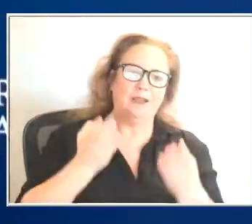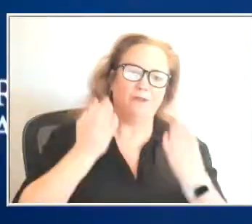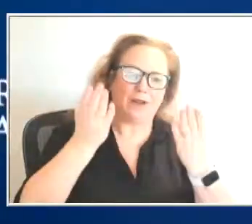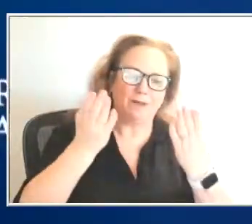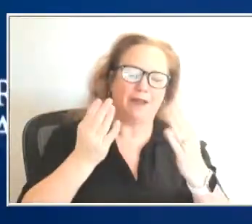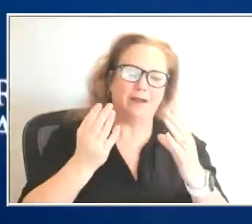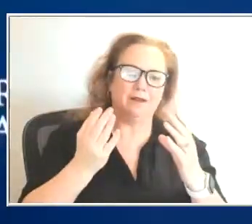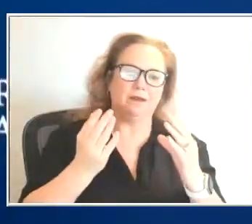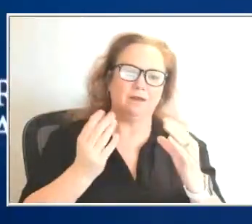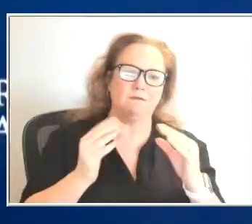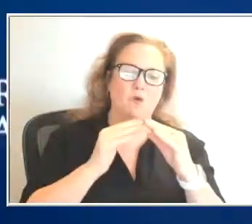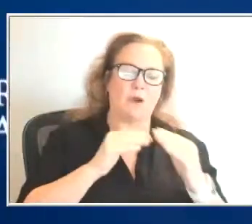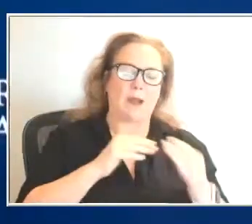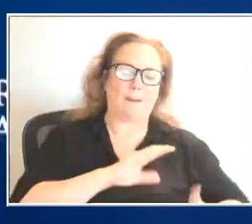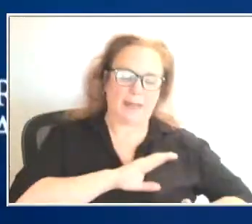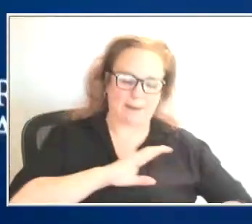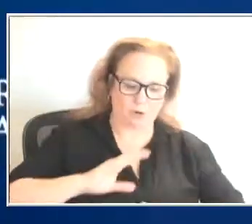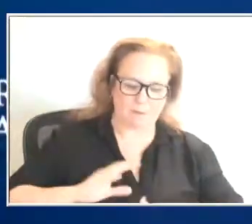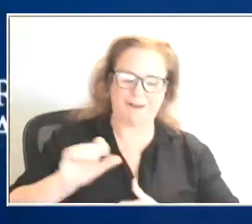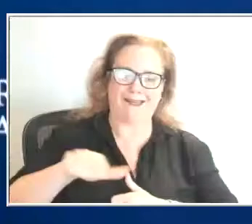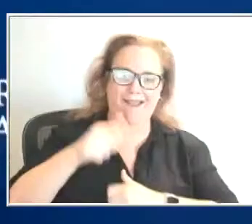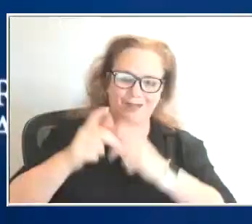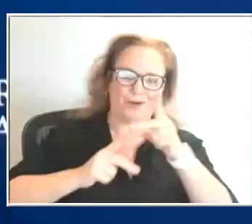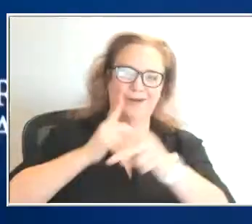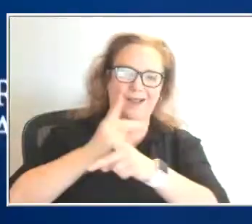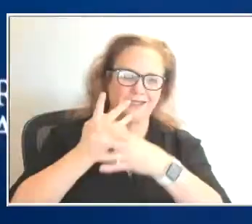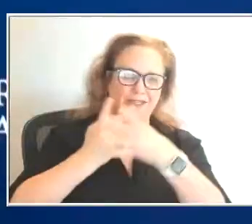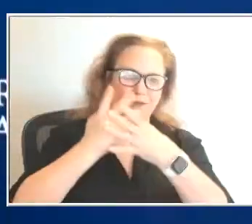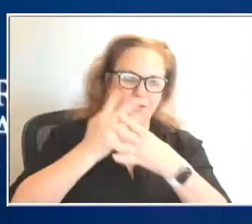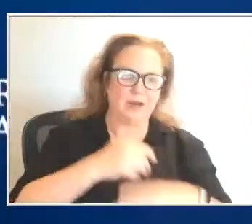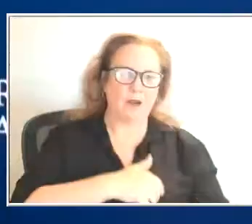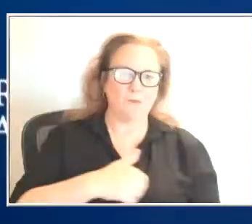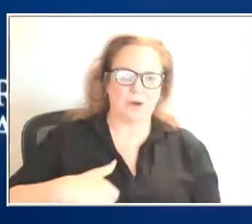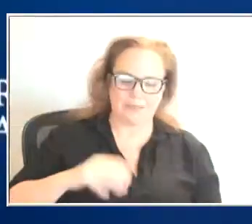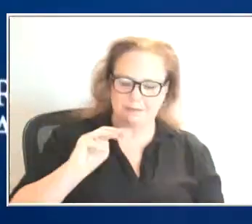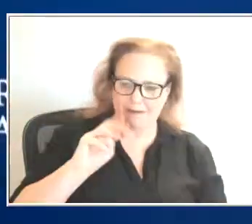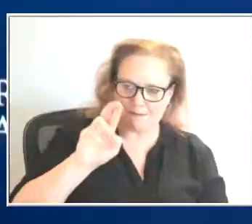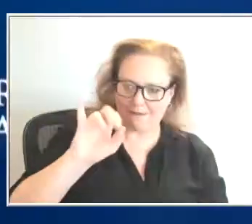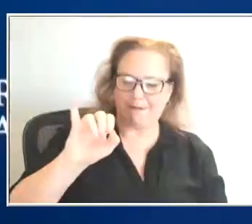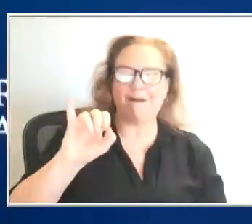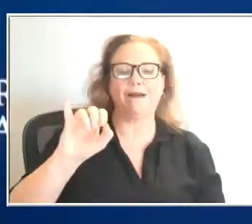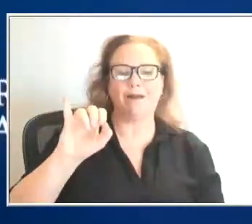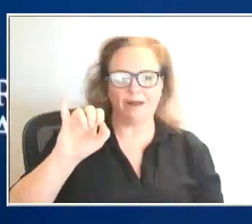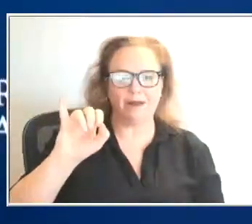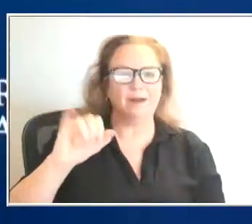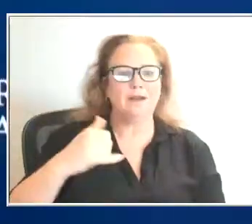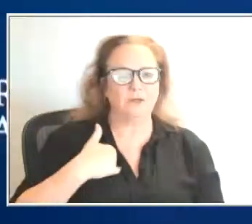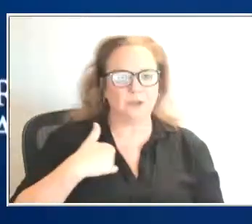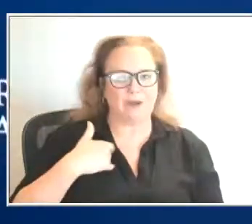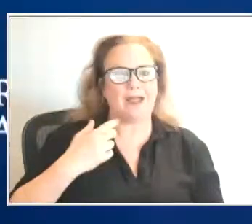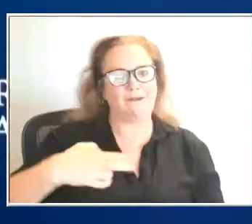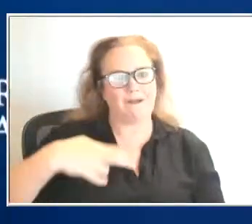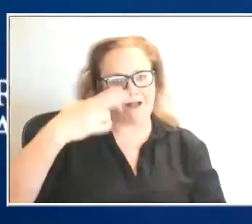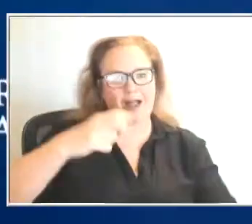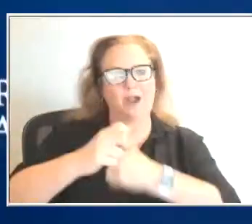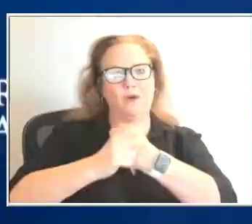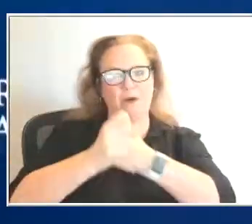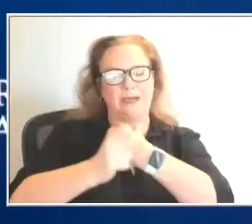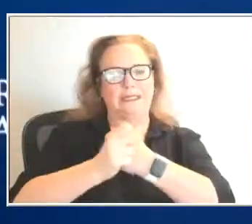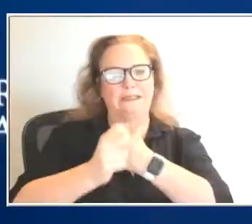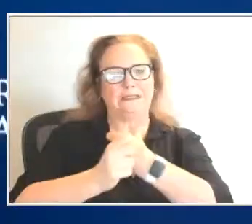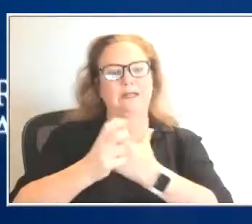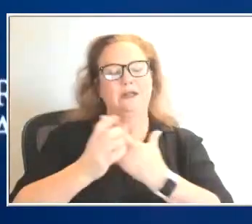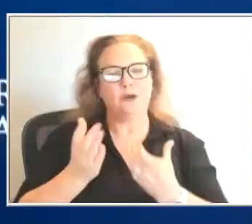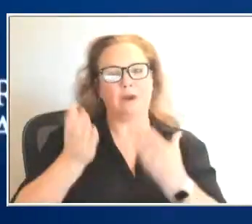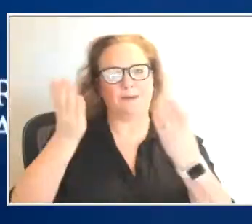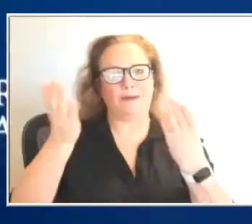only a mammogram, but other types of screening tests such as breast MRI. So we do have high risk